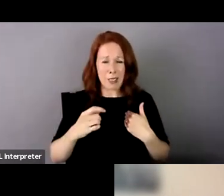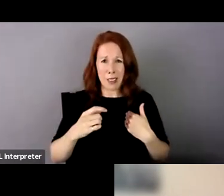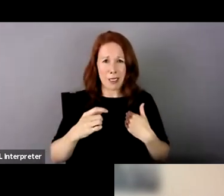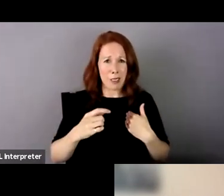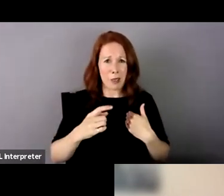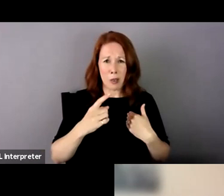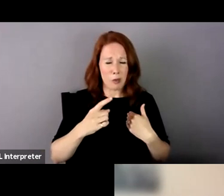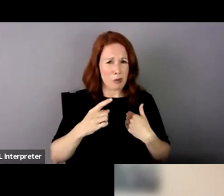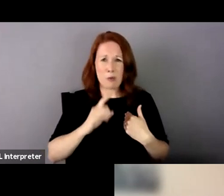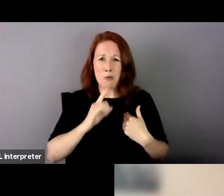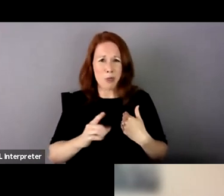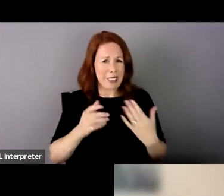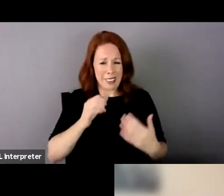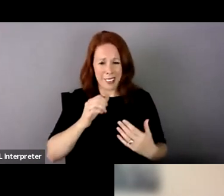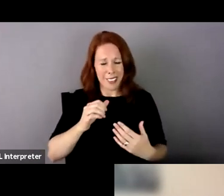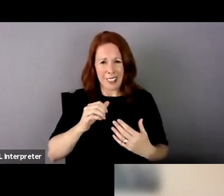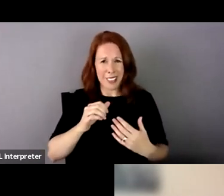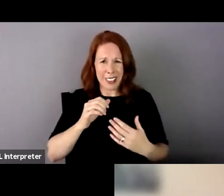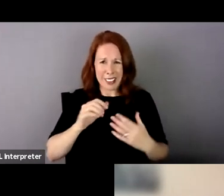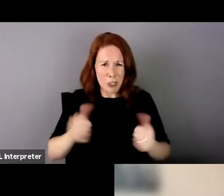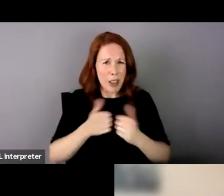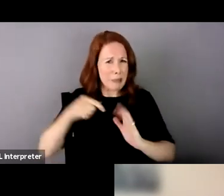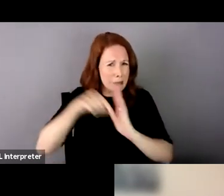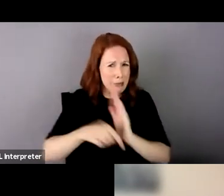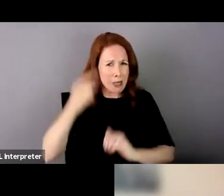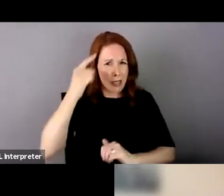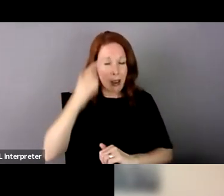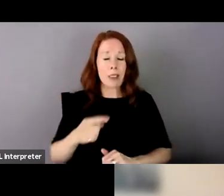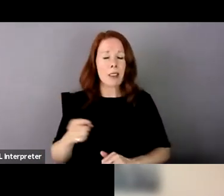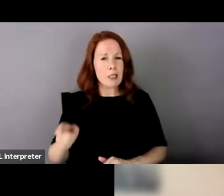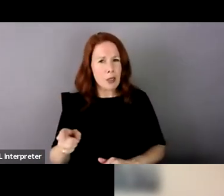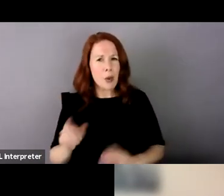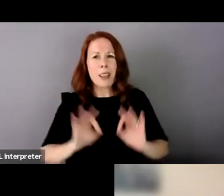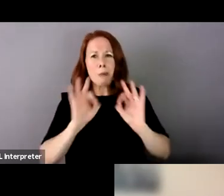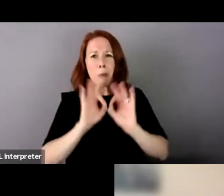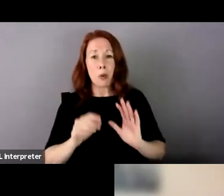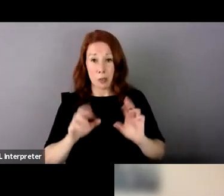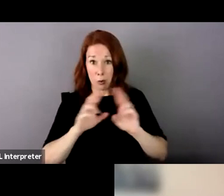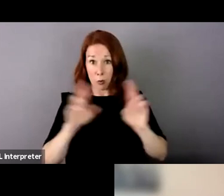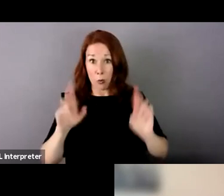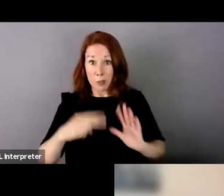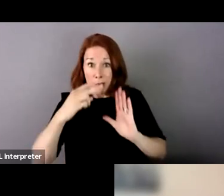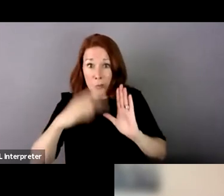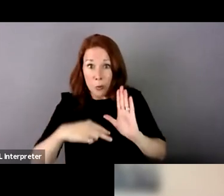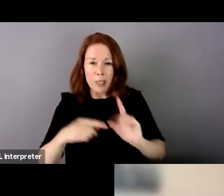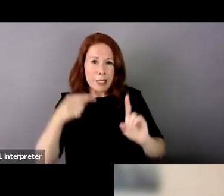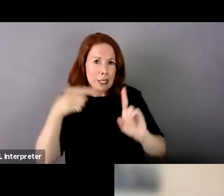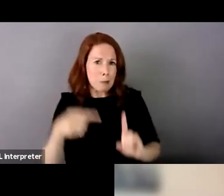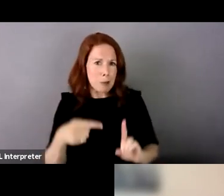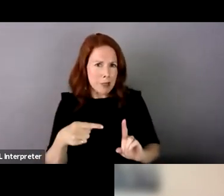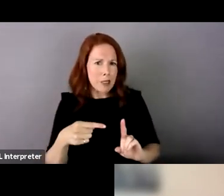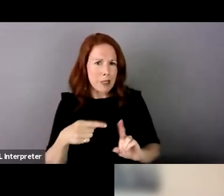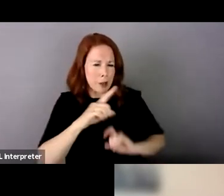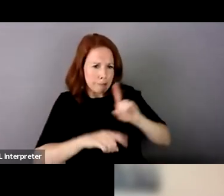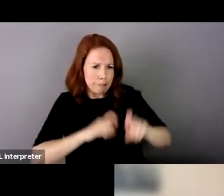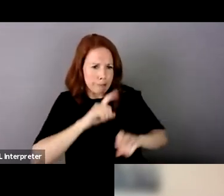of reviewing someone's resume and reading about their experience and asking them specific questions about, you know, situations that they may